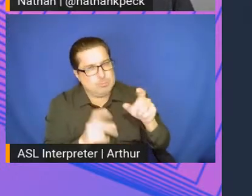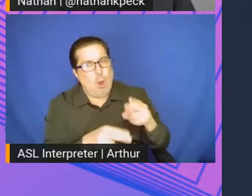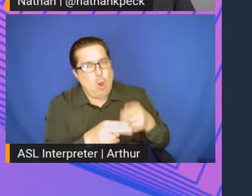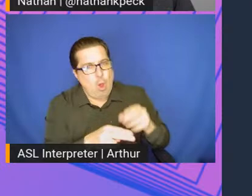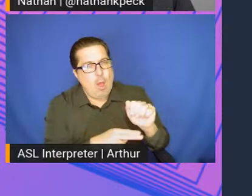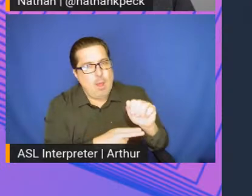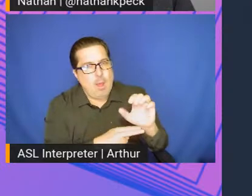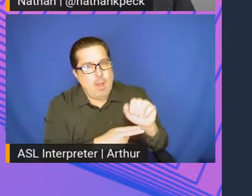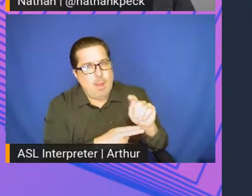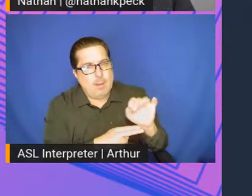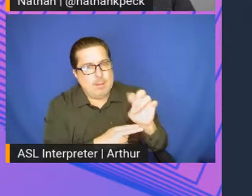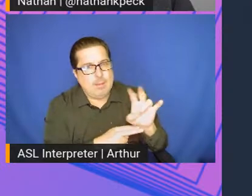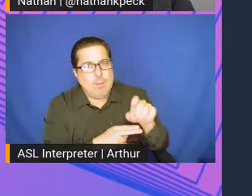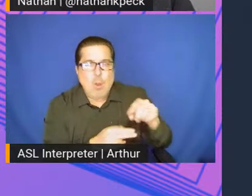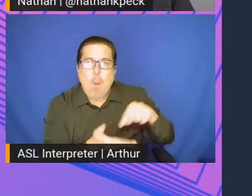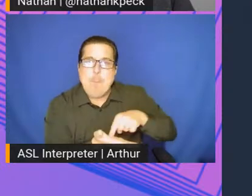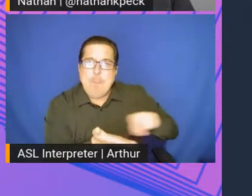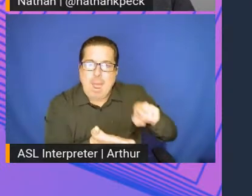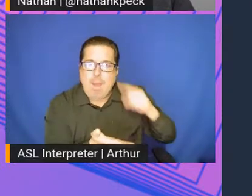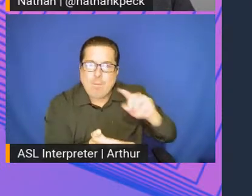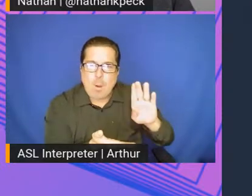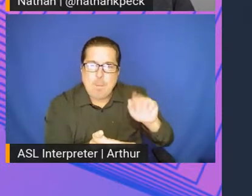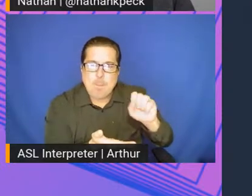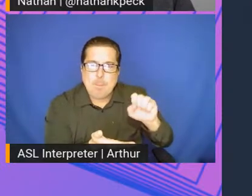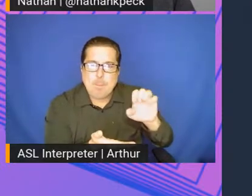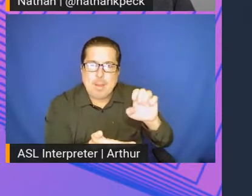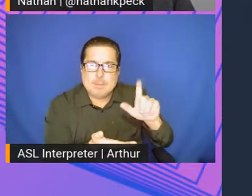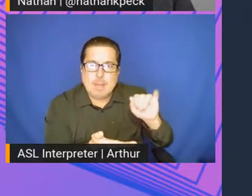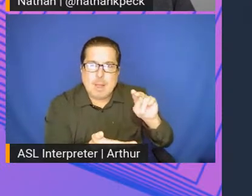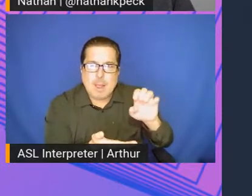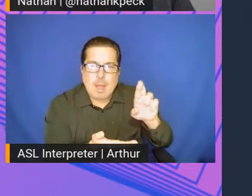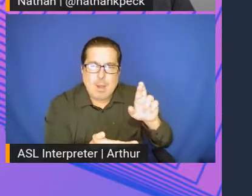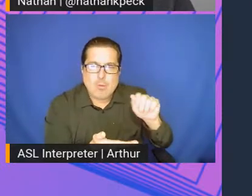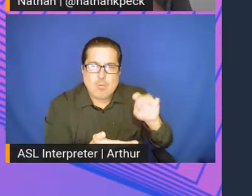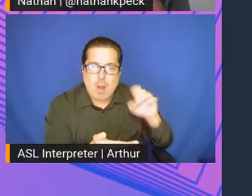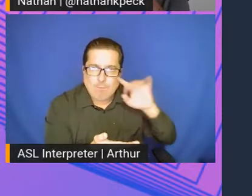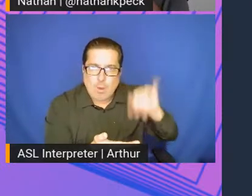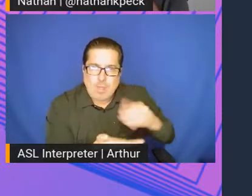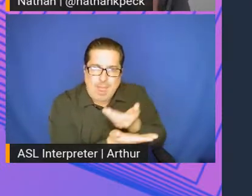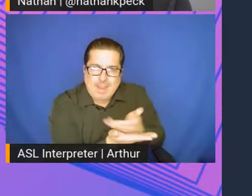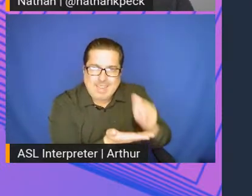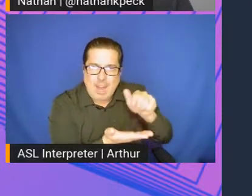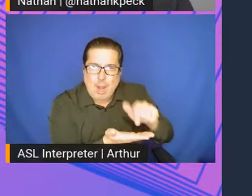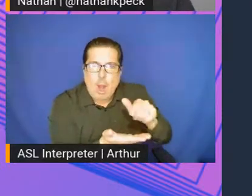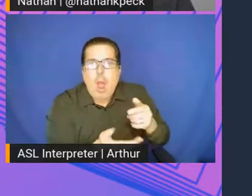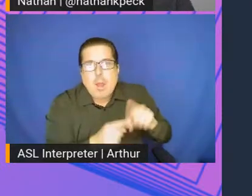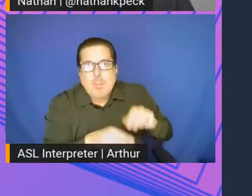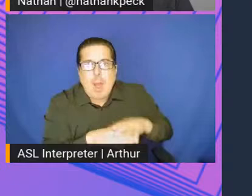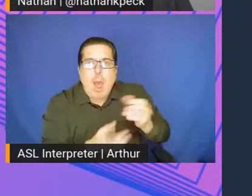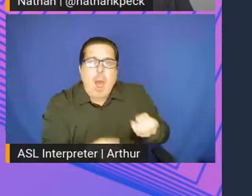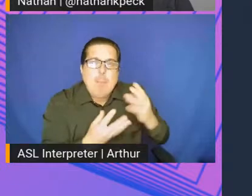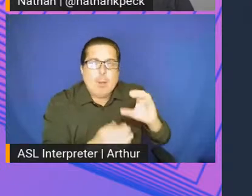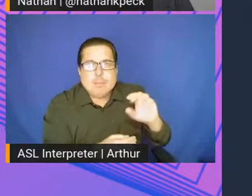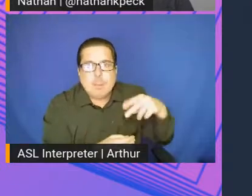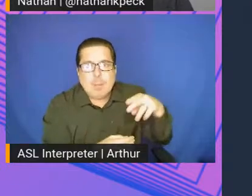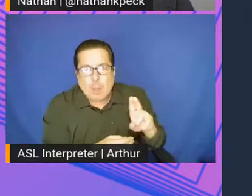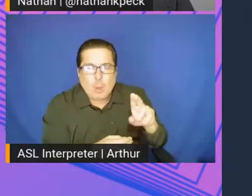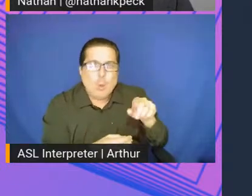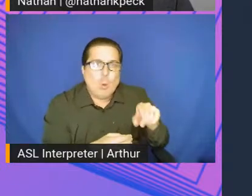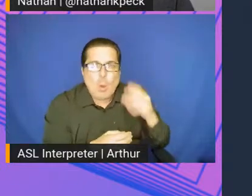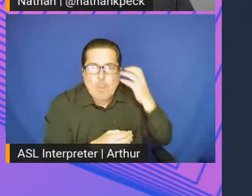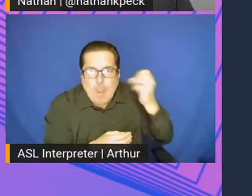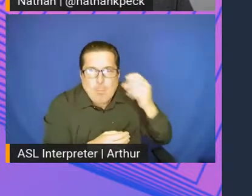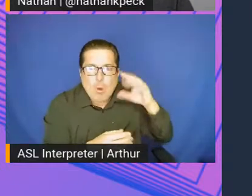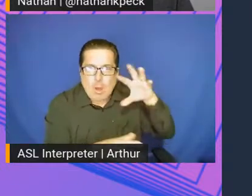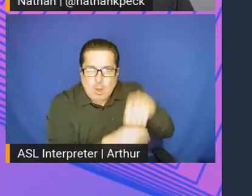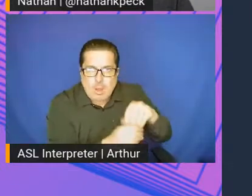certain baseline rate for that container based on how much CPU and how much memory you provision for that container. But it doesn't matter